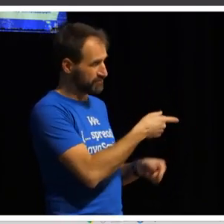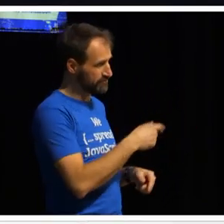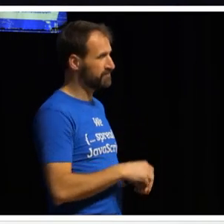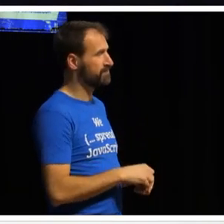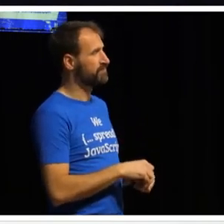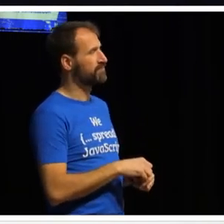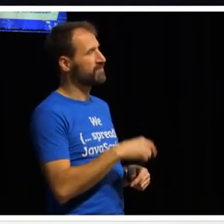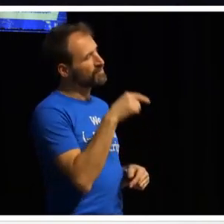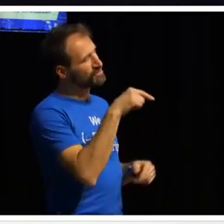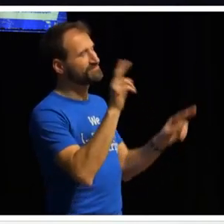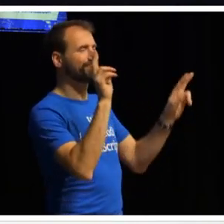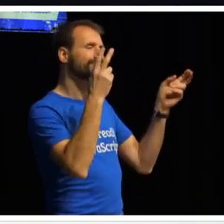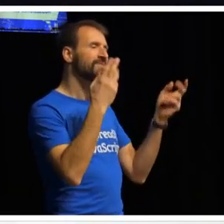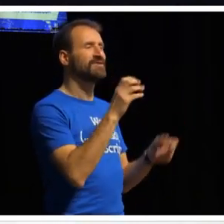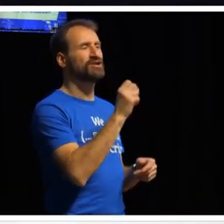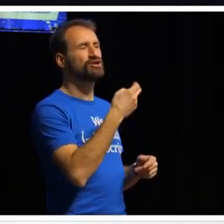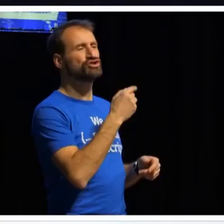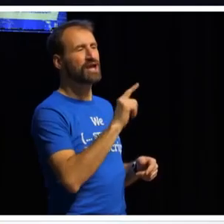up here. So